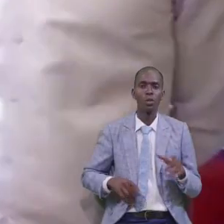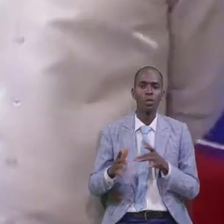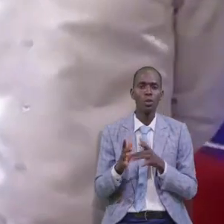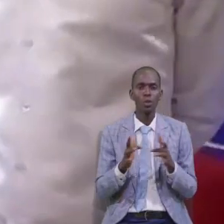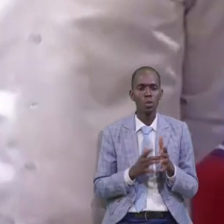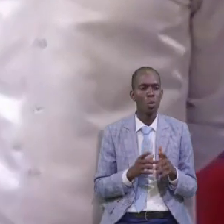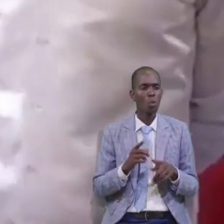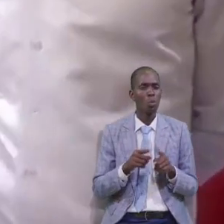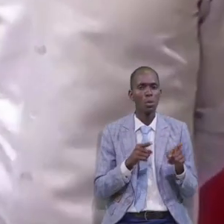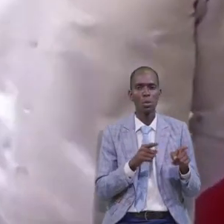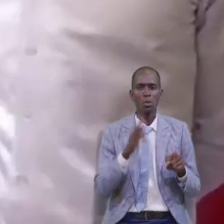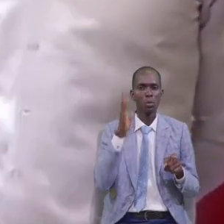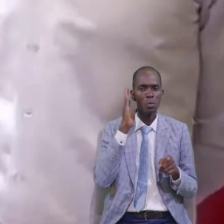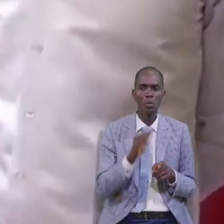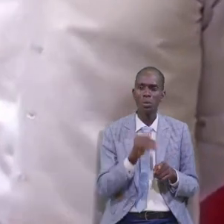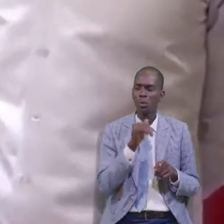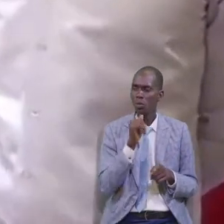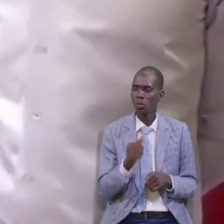so.